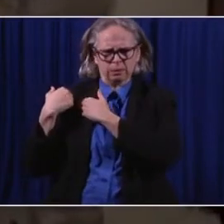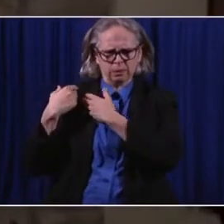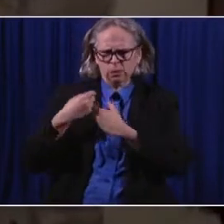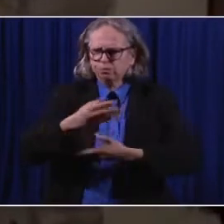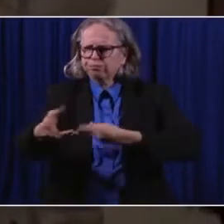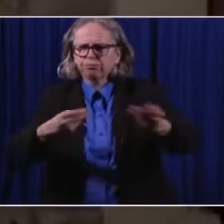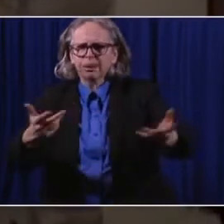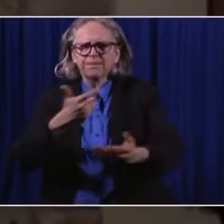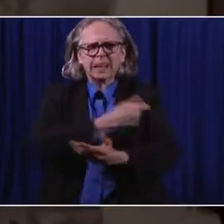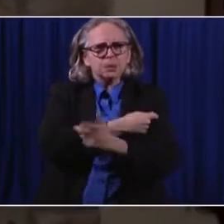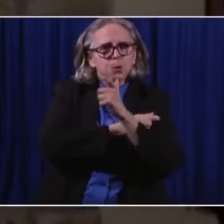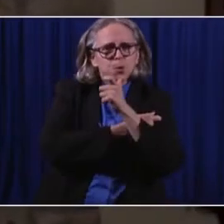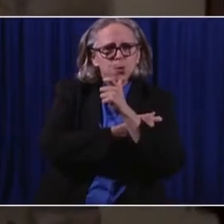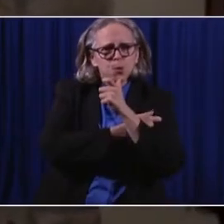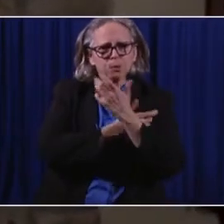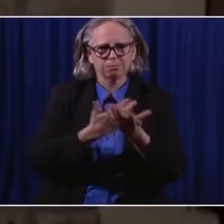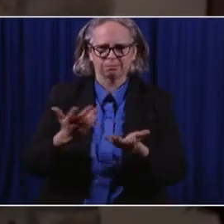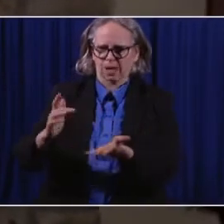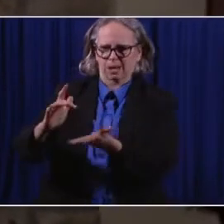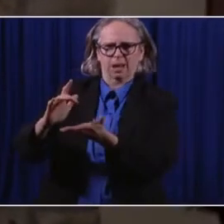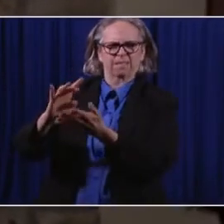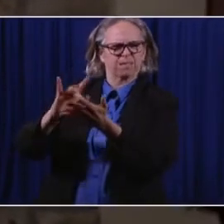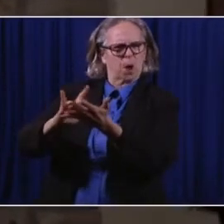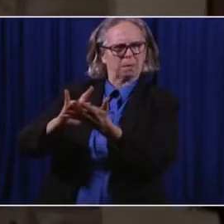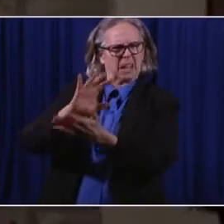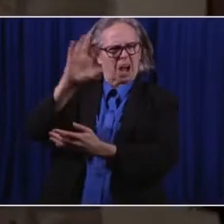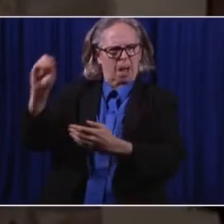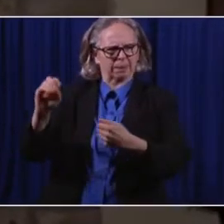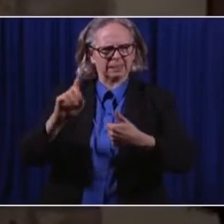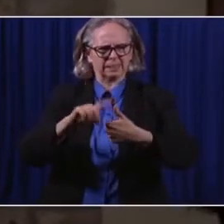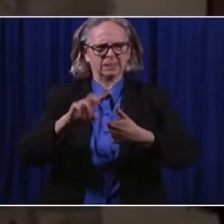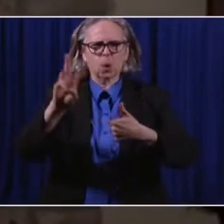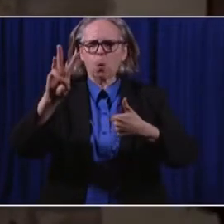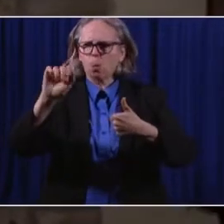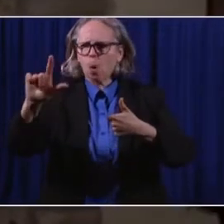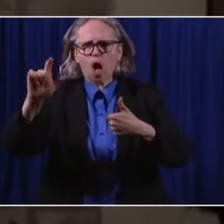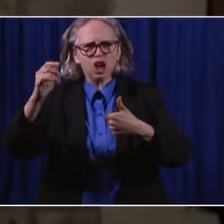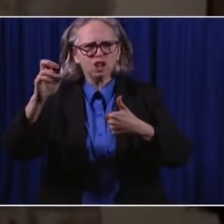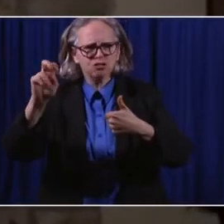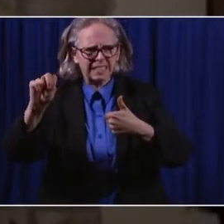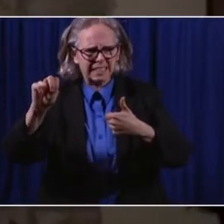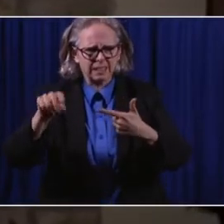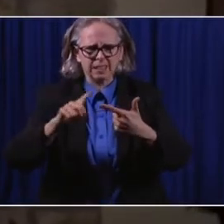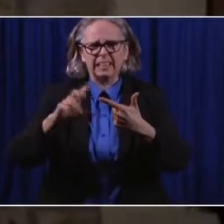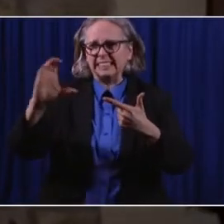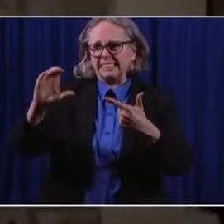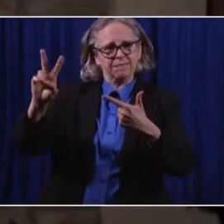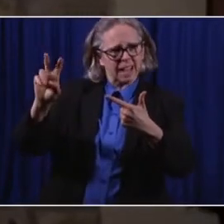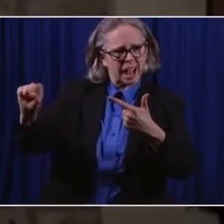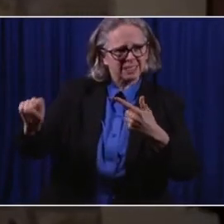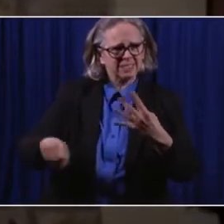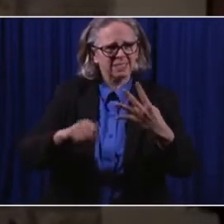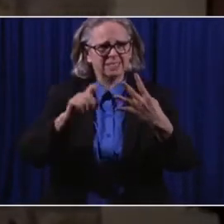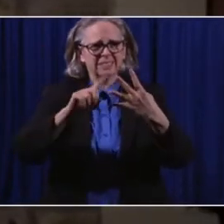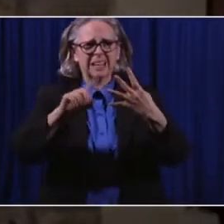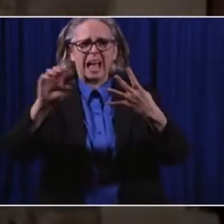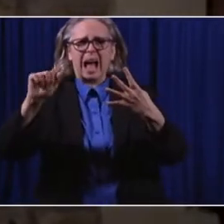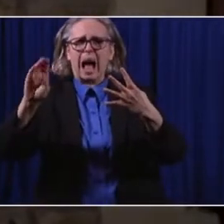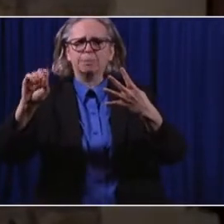Walgreens, CVS, Absolute Pharmacy, and PharmScript. They are going into our nursing